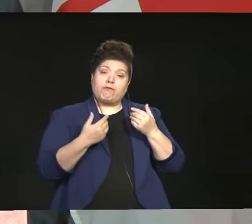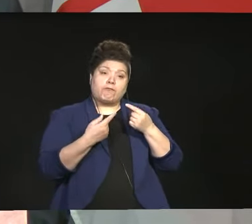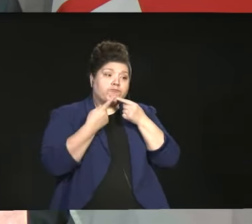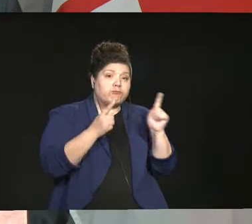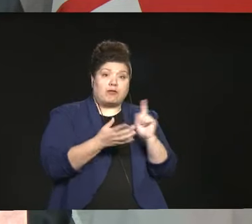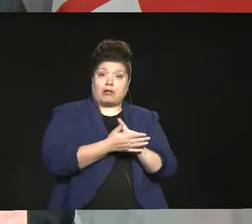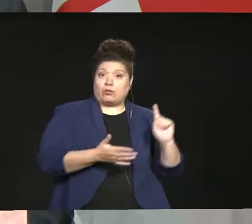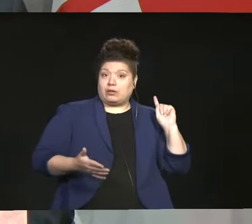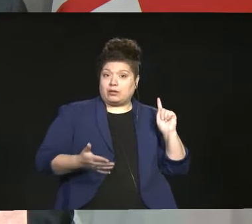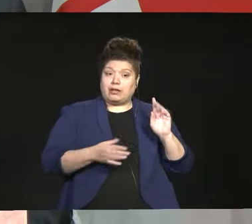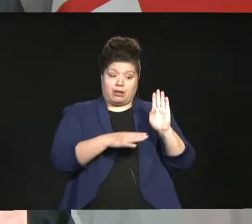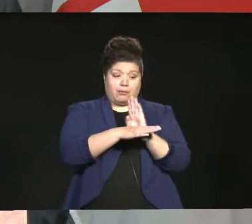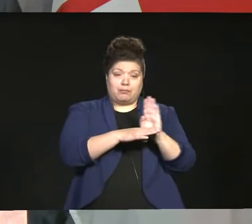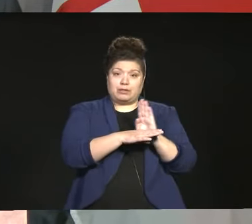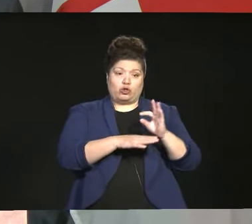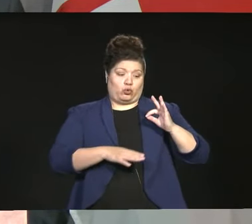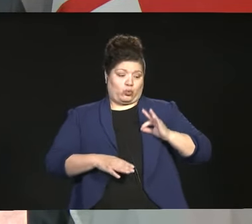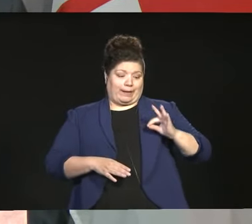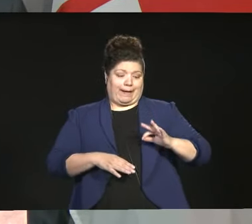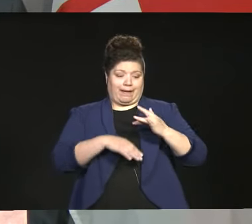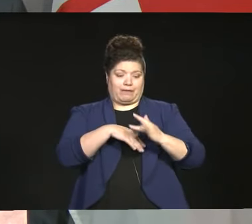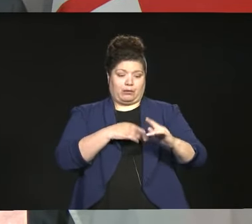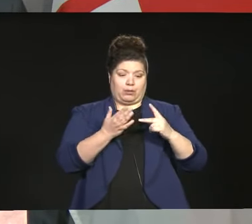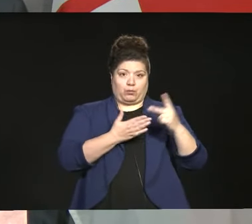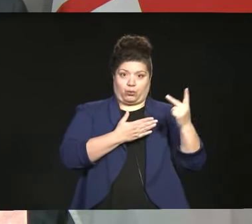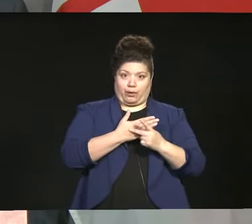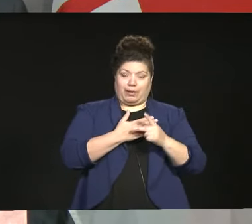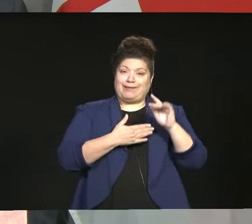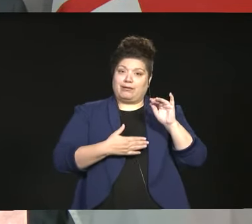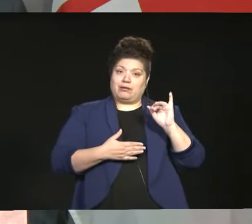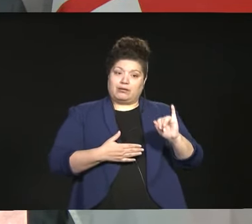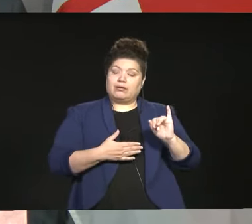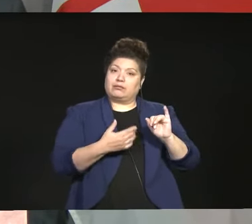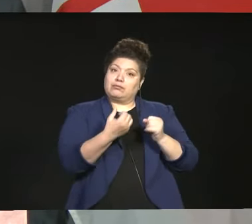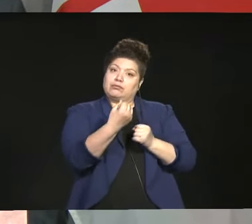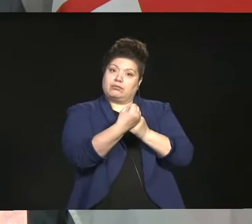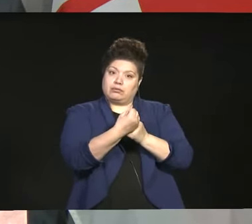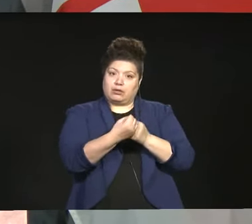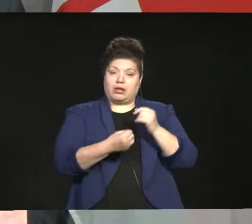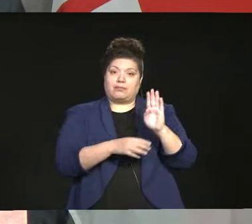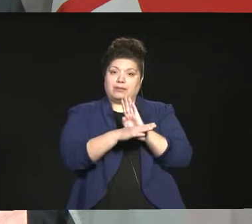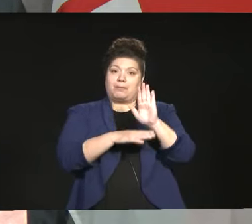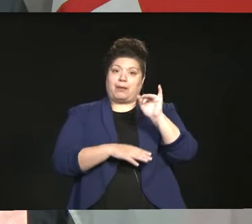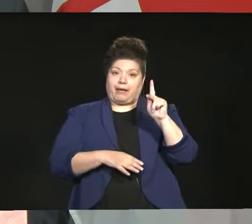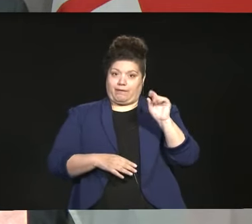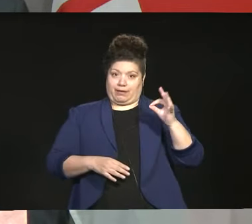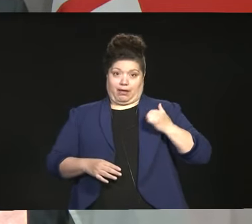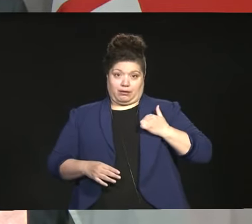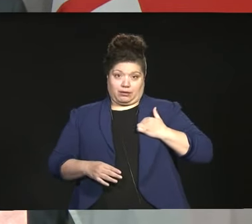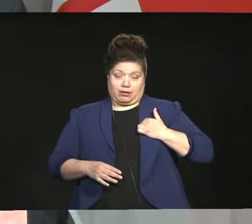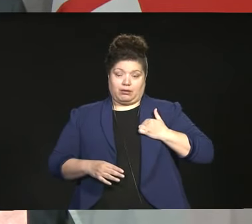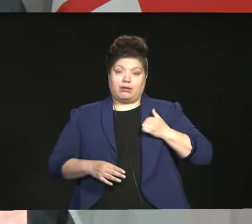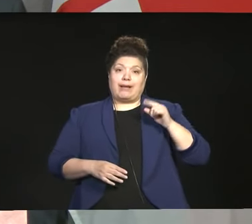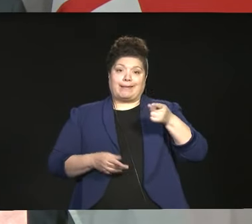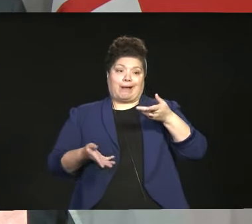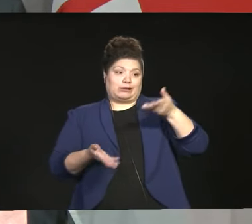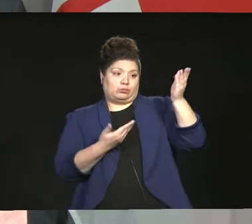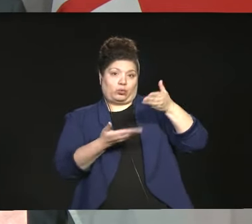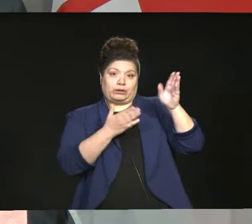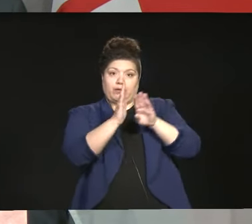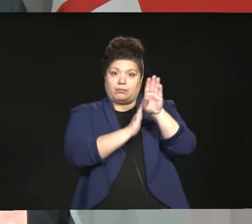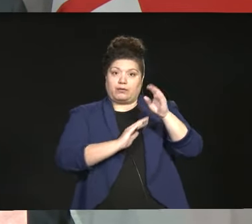Program, the backstop of the Business Development Bank of Canada and Export Development Corporation, for small business and